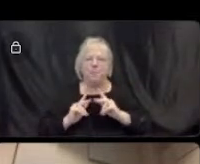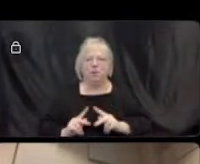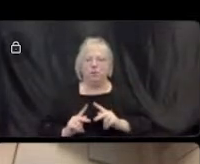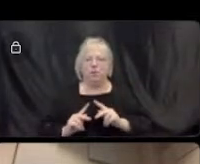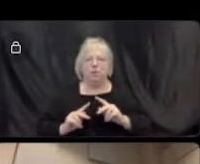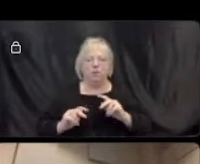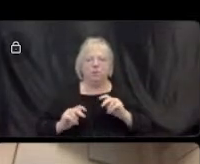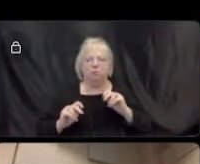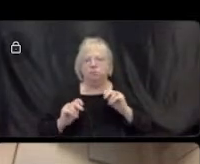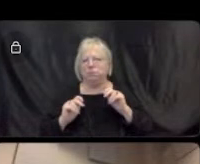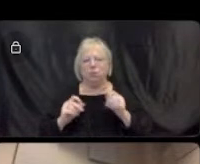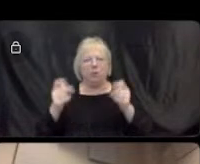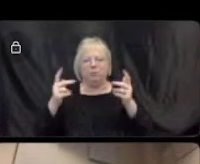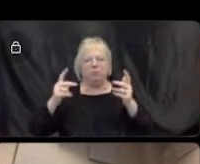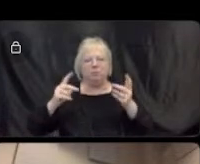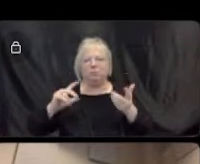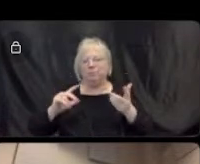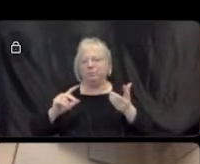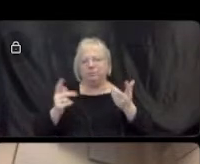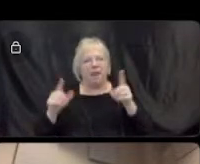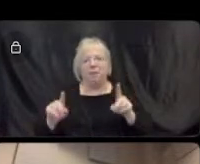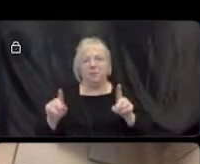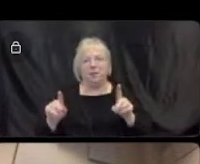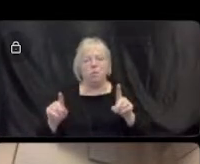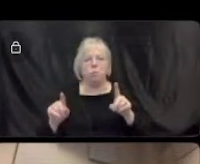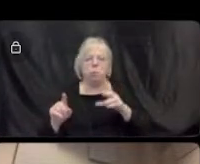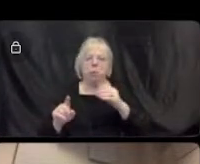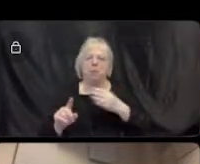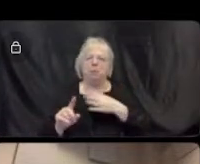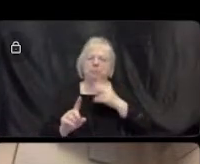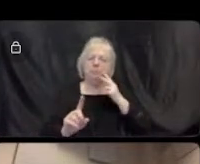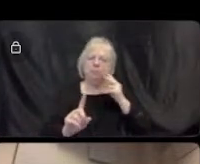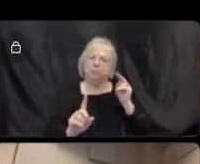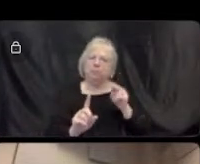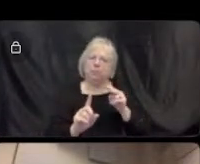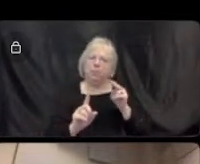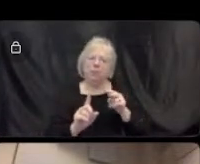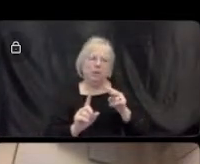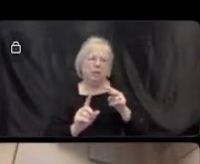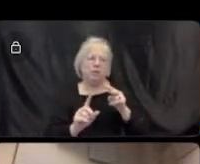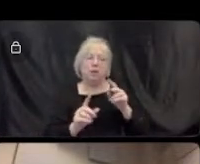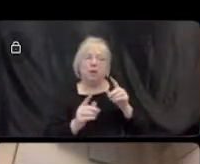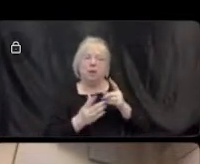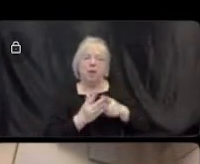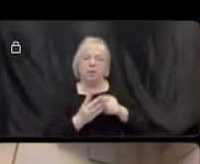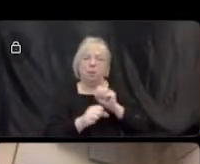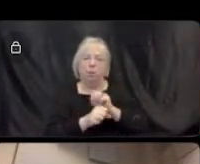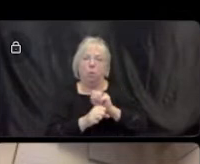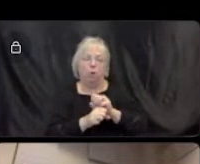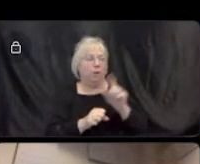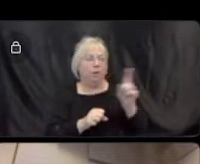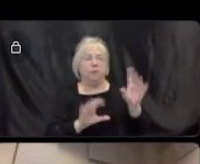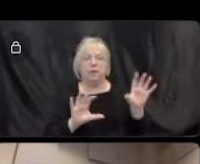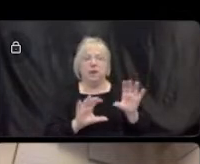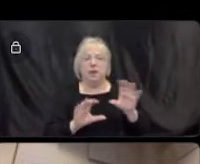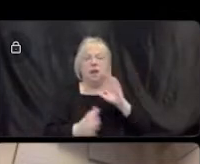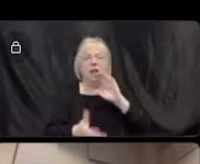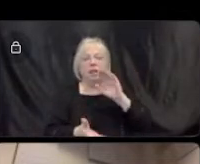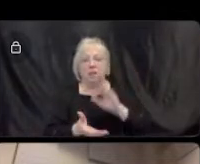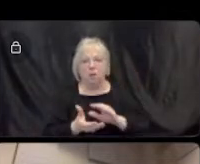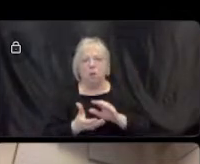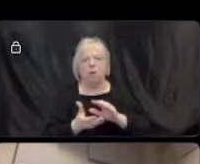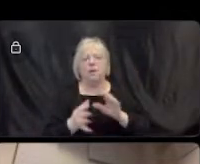thing. And it's my observation that what they have done already is lowered the values in the